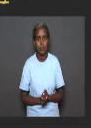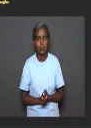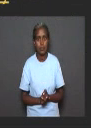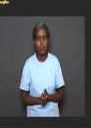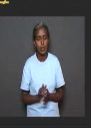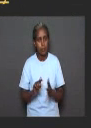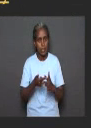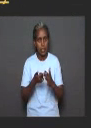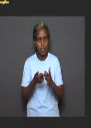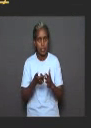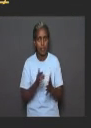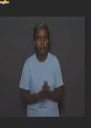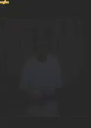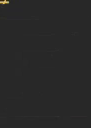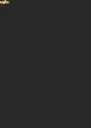Begin.